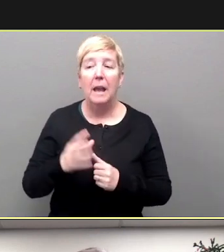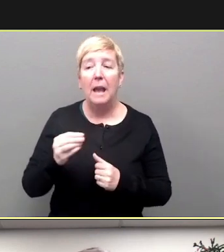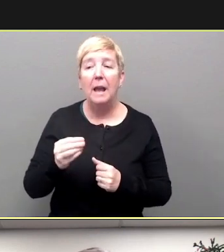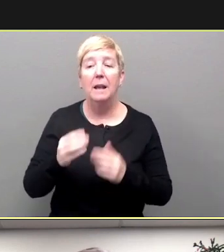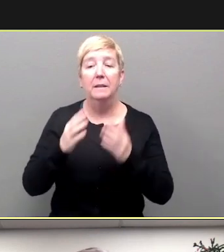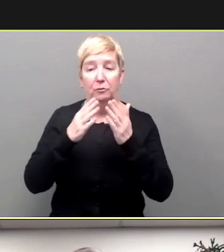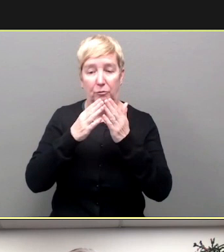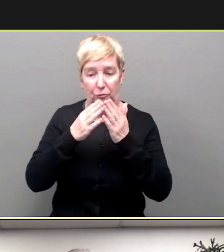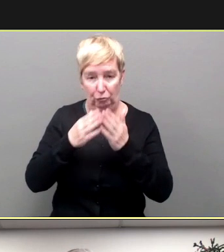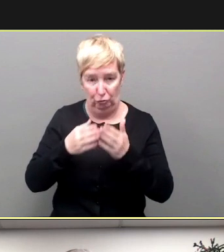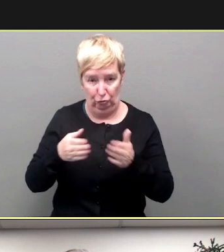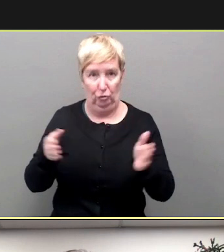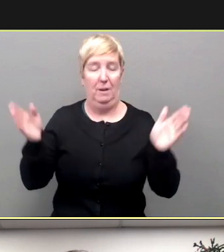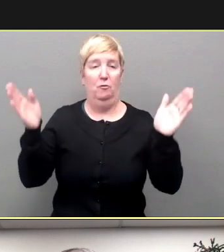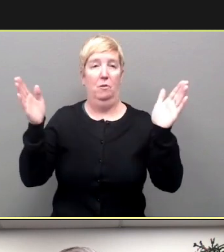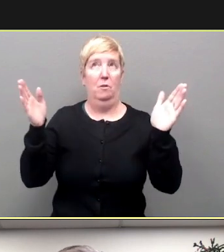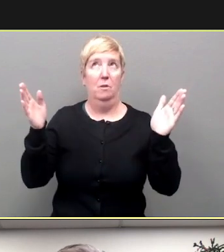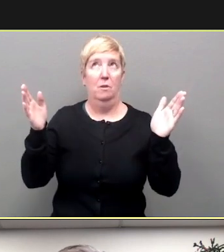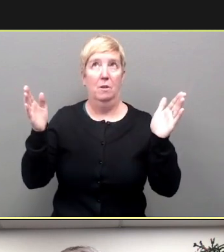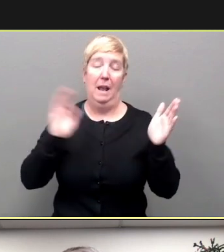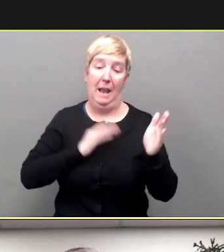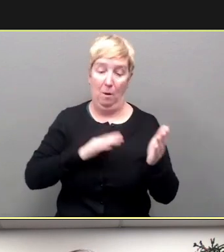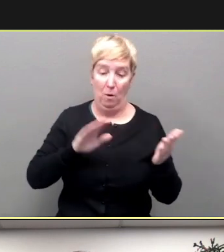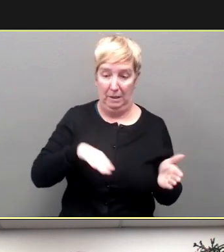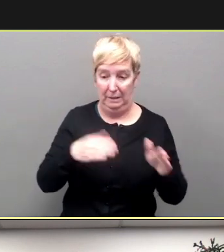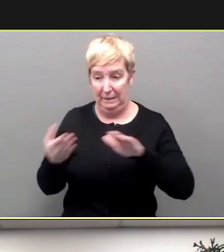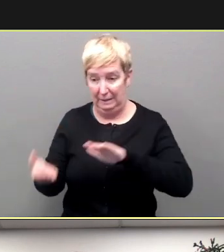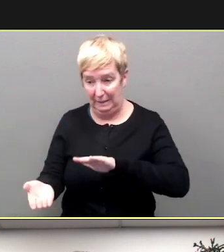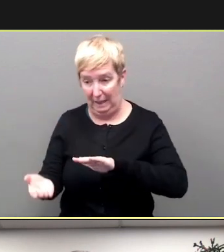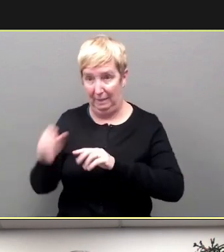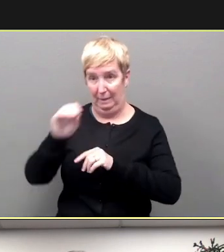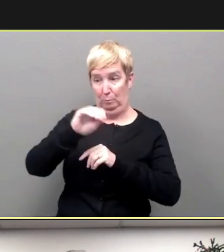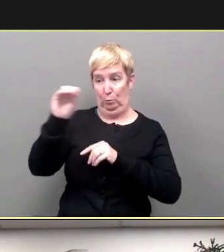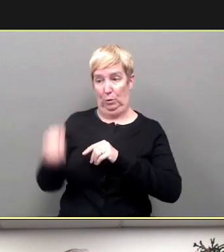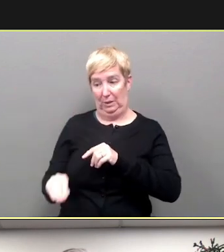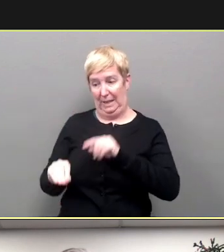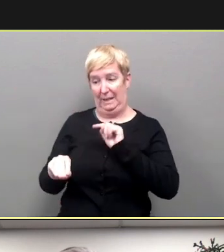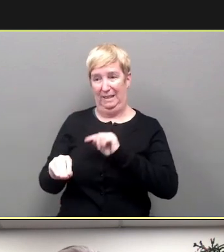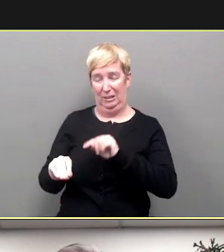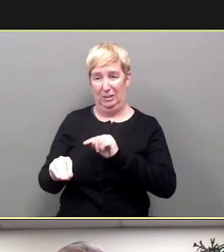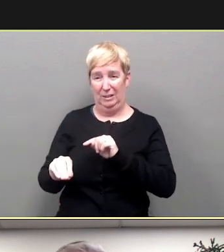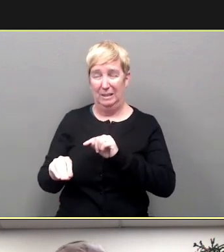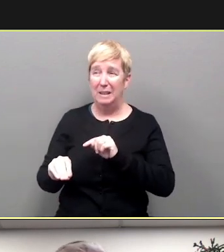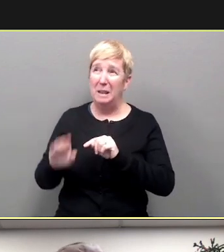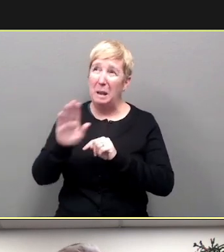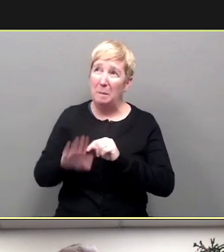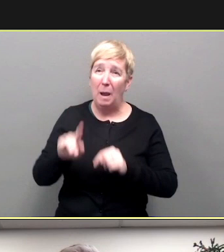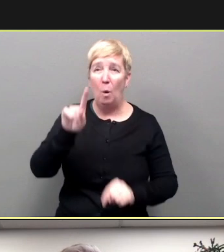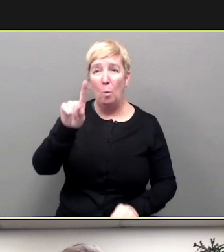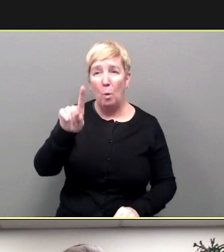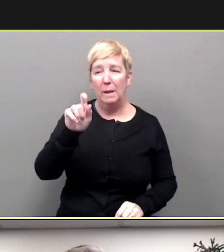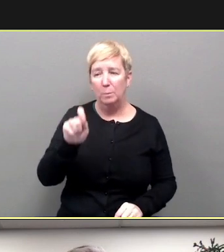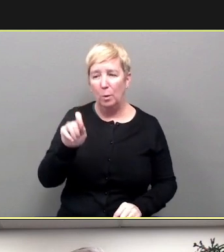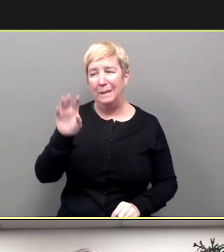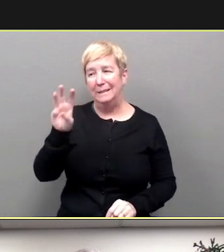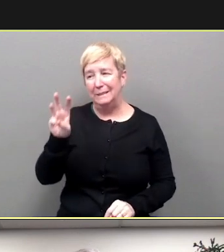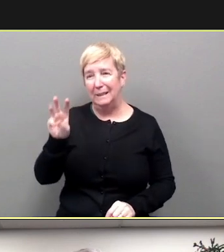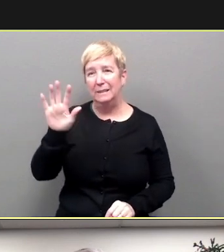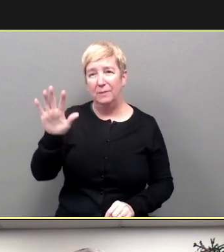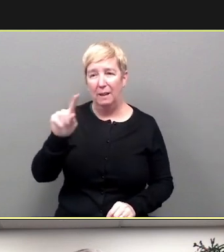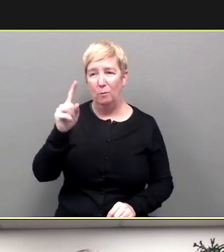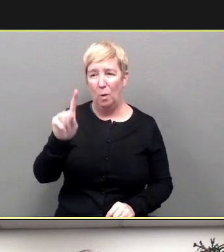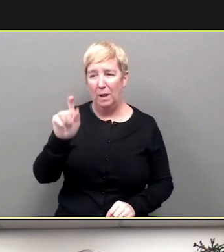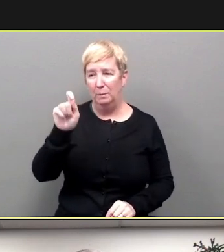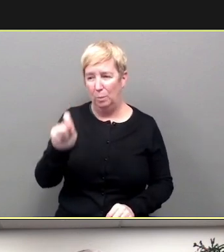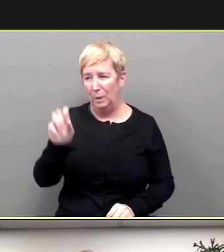our mortality rate from COVID runs about, actually, it's more like 1.65 or